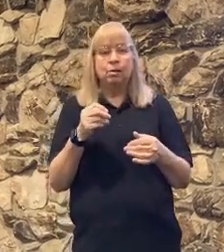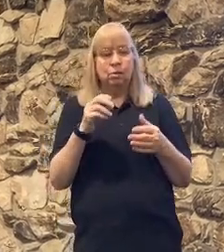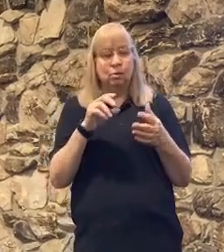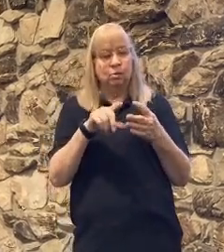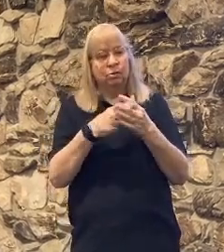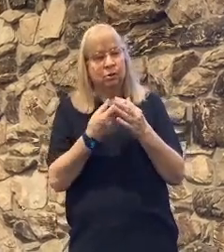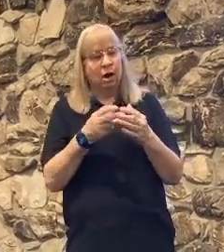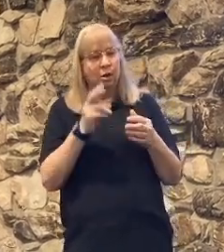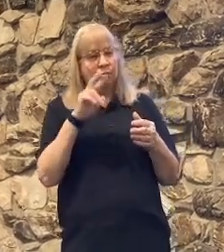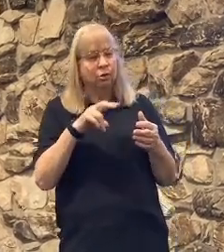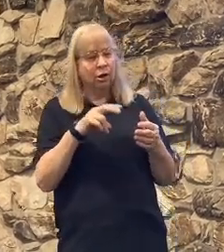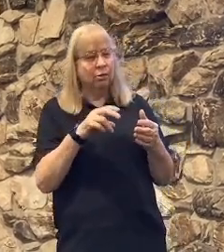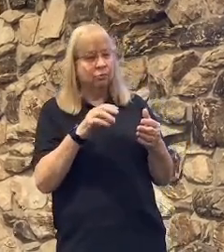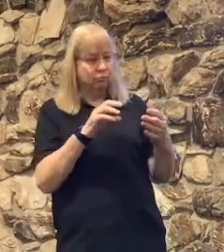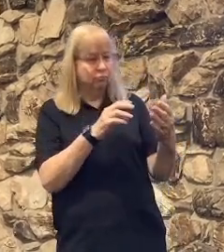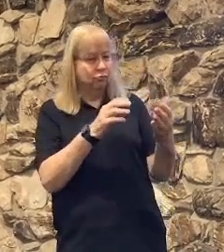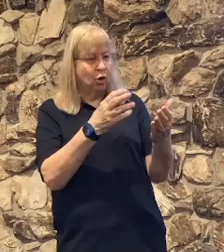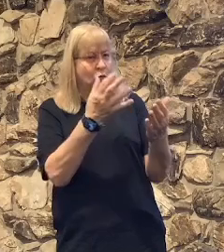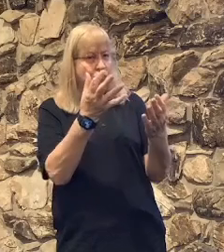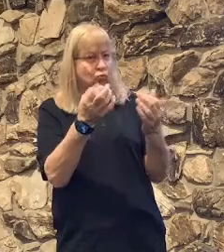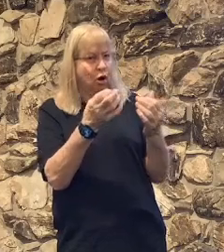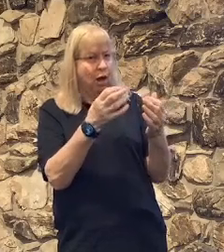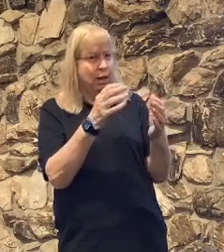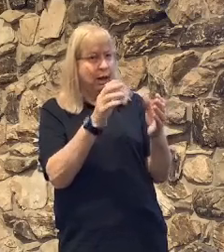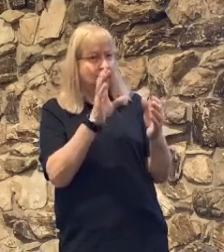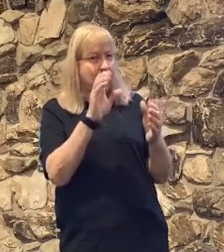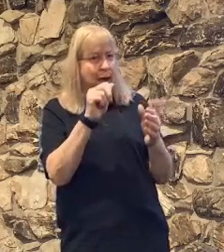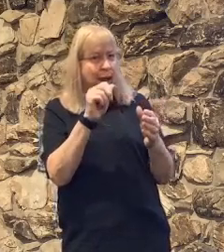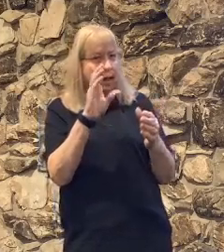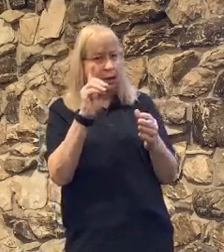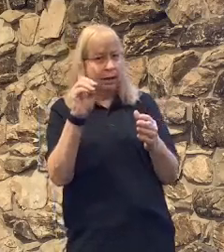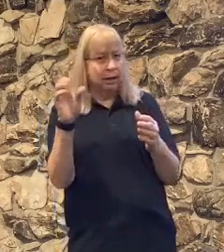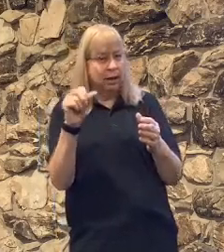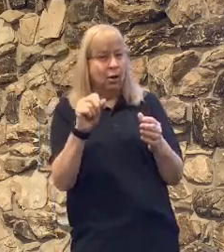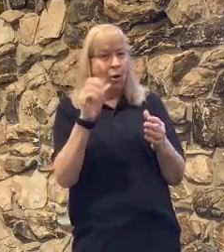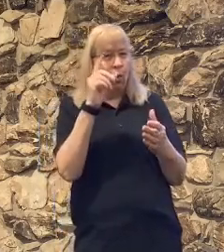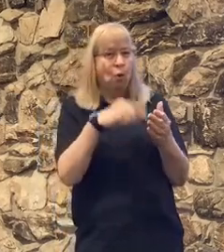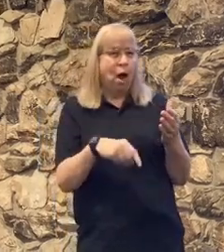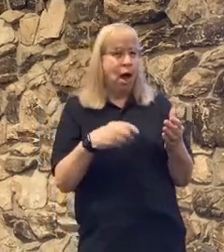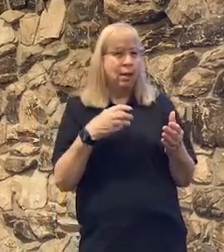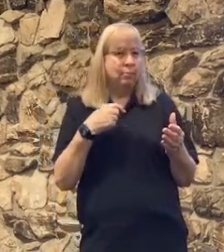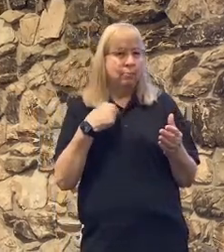through the wanted ads and to see, okay, what's my next step in career going to be?